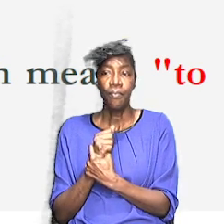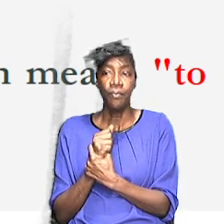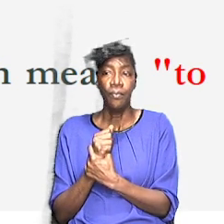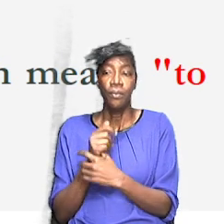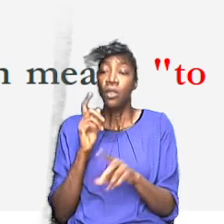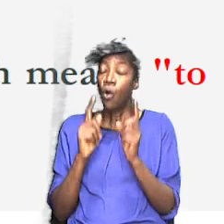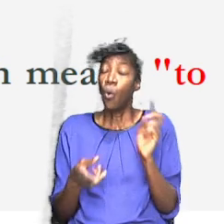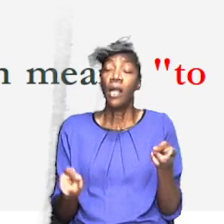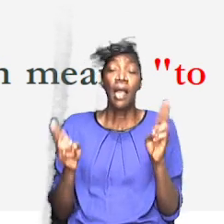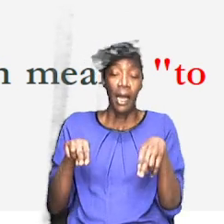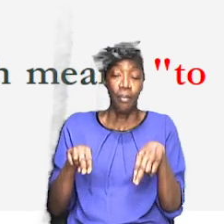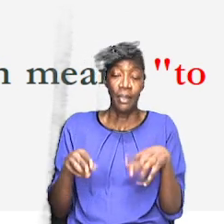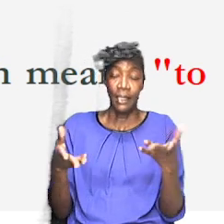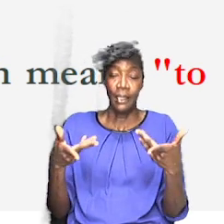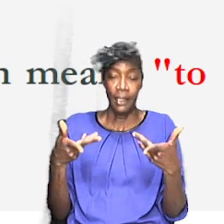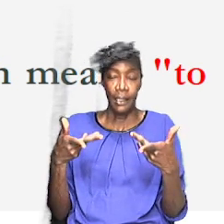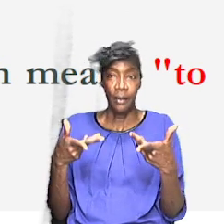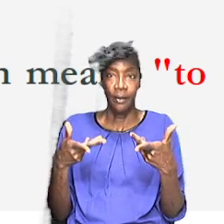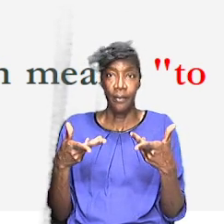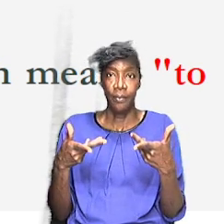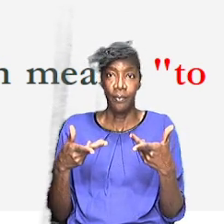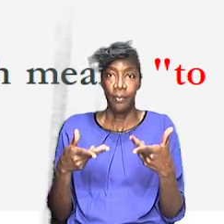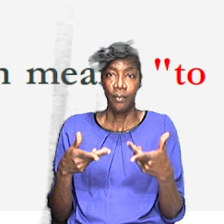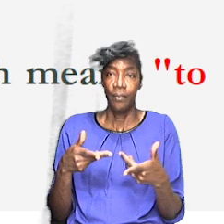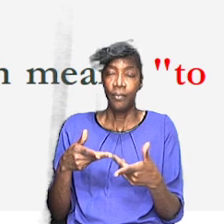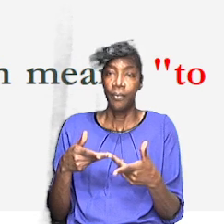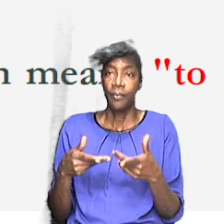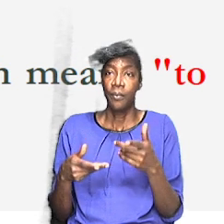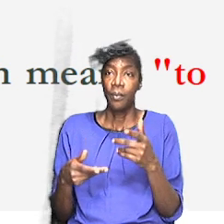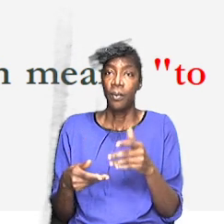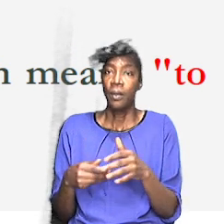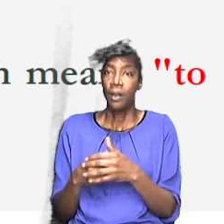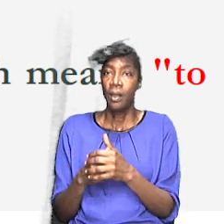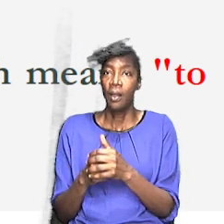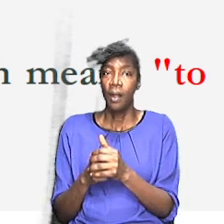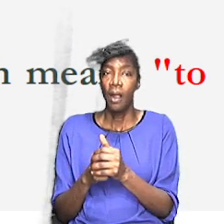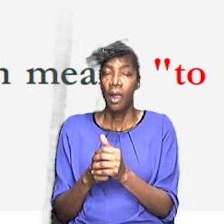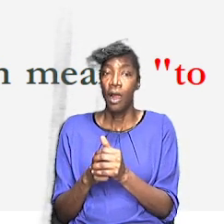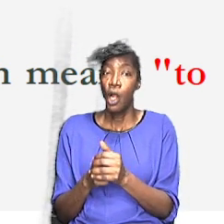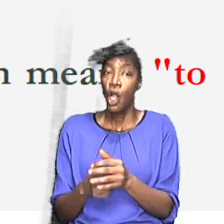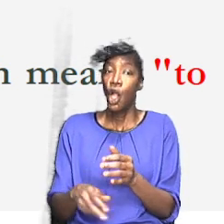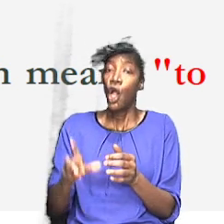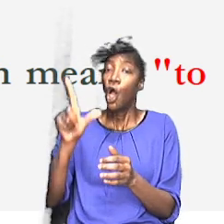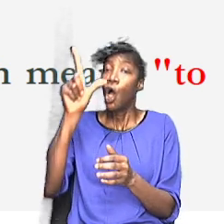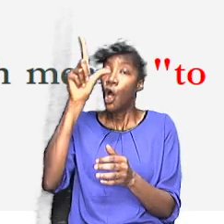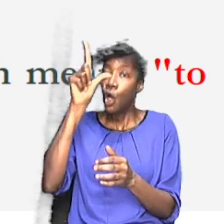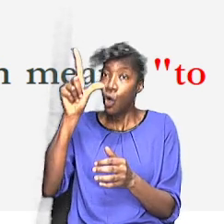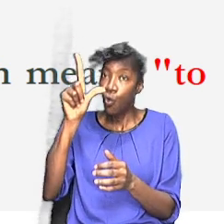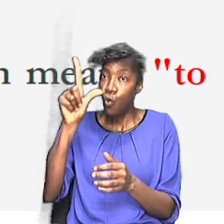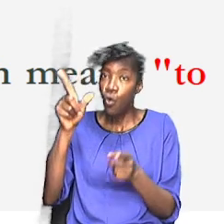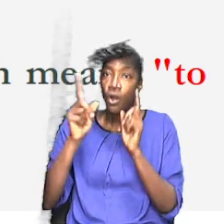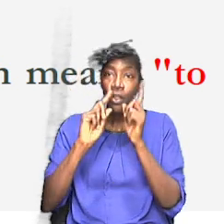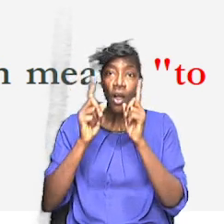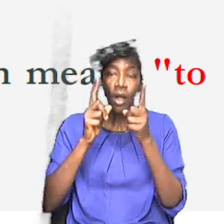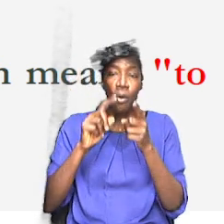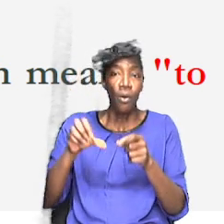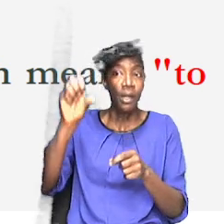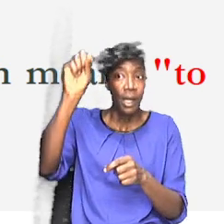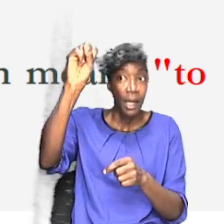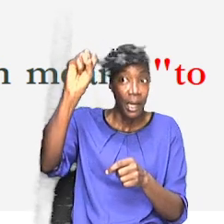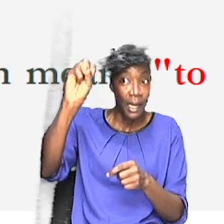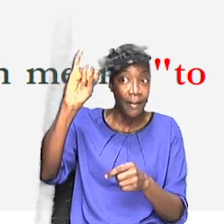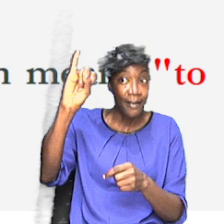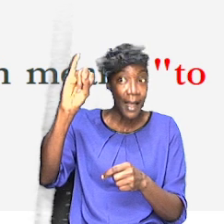what was taking place here. So in Luke chapter 7, it deals with somebody by the name of Simon the Pharisee.